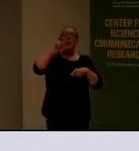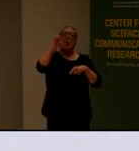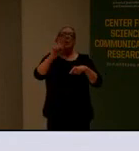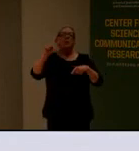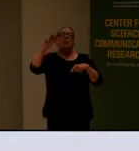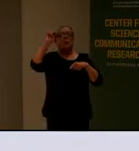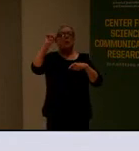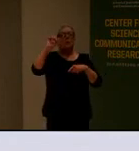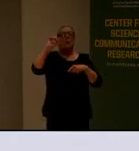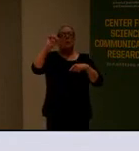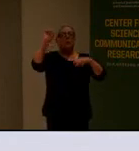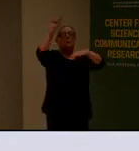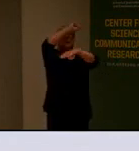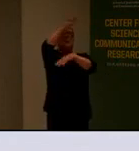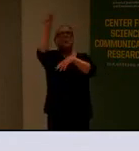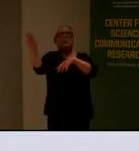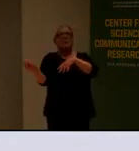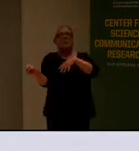the